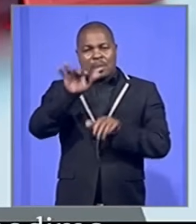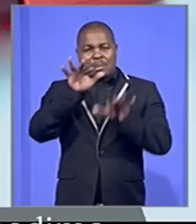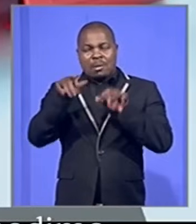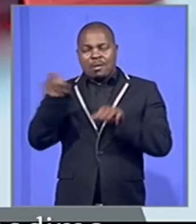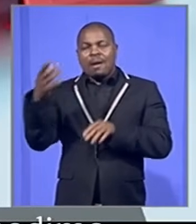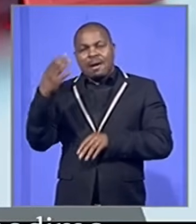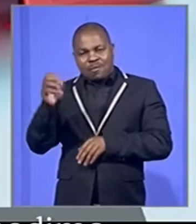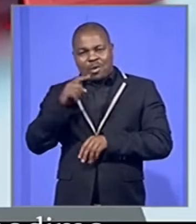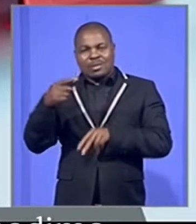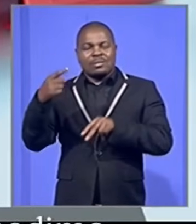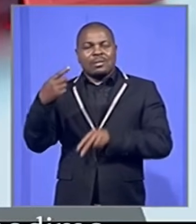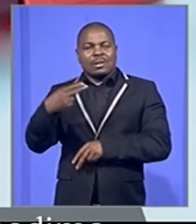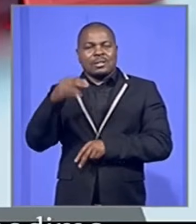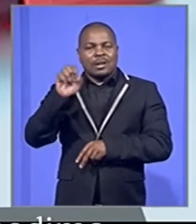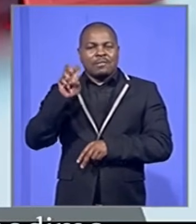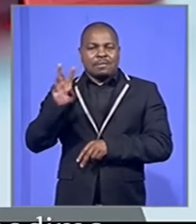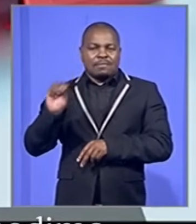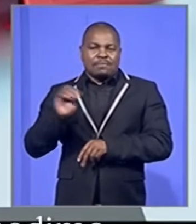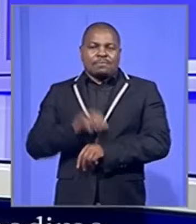kokwanahloko ya HIV.